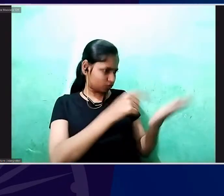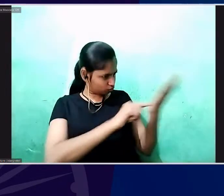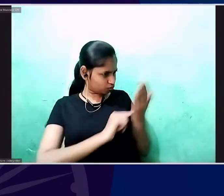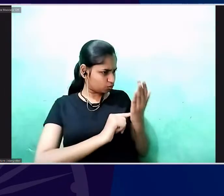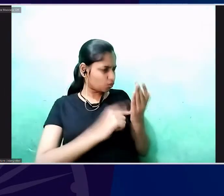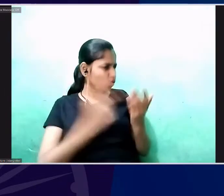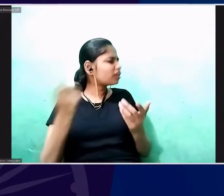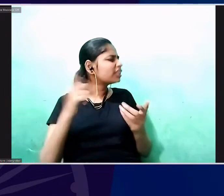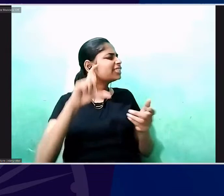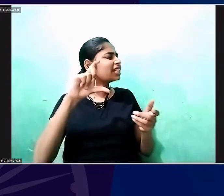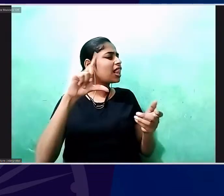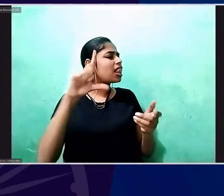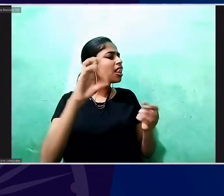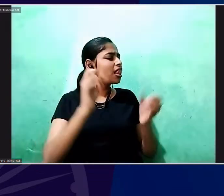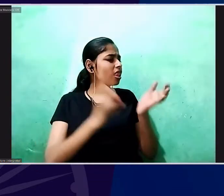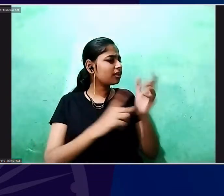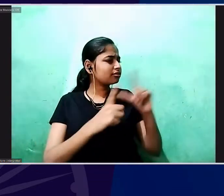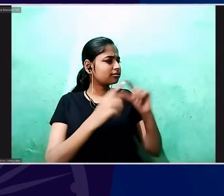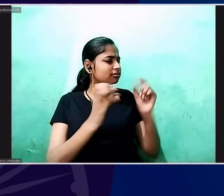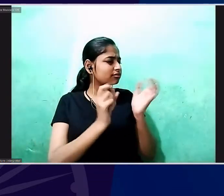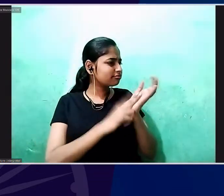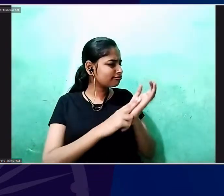screen,